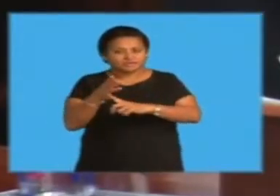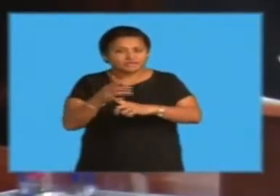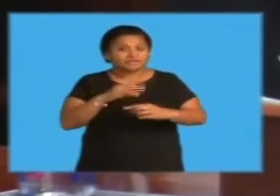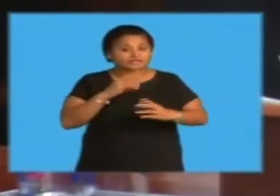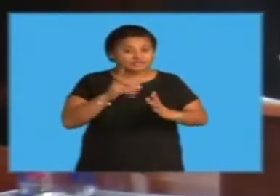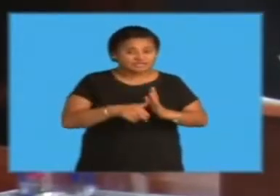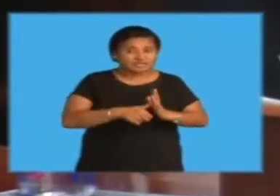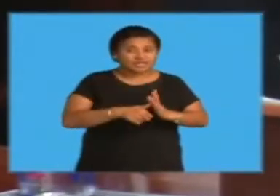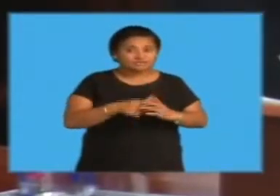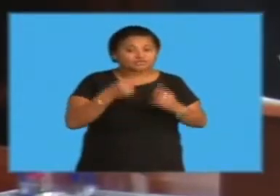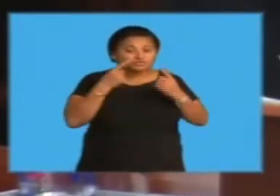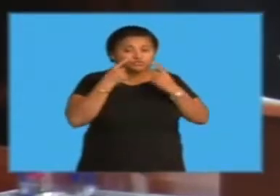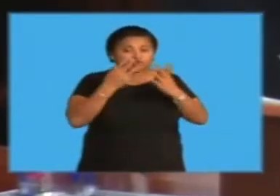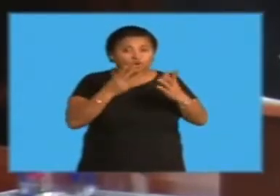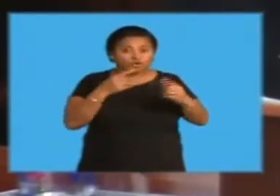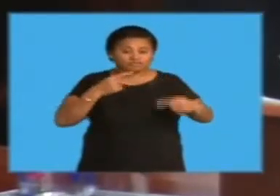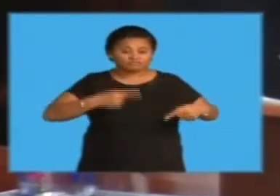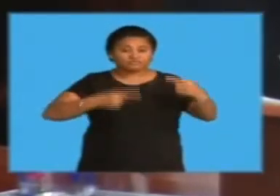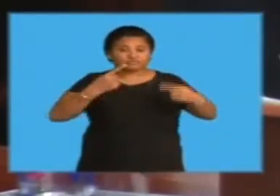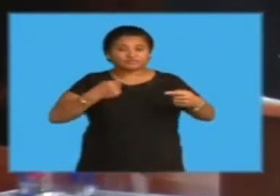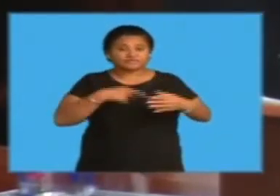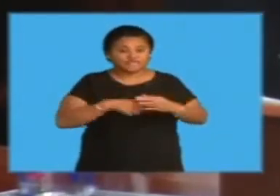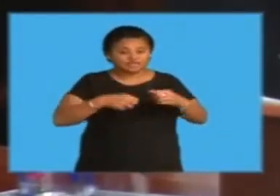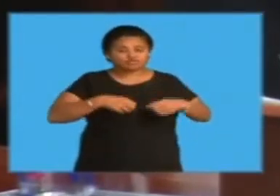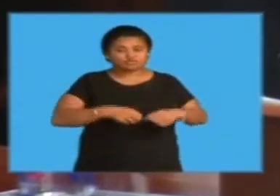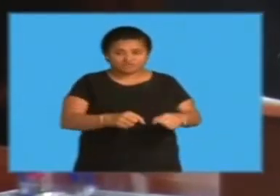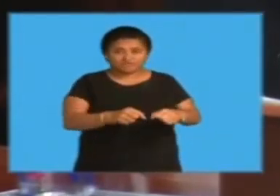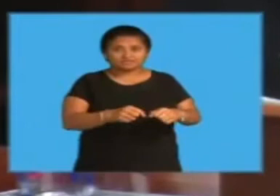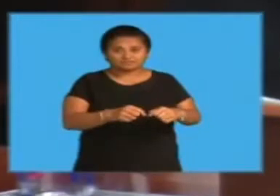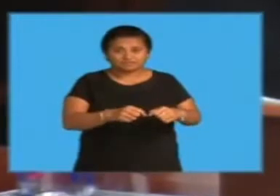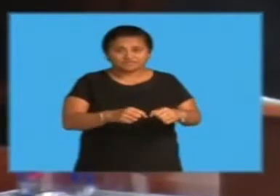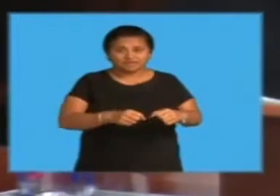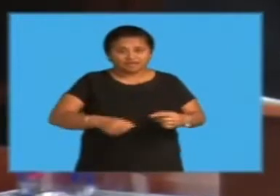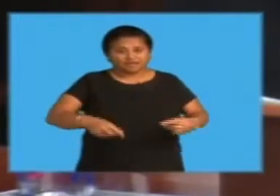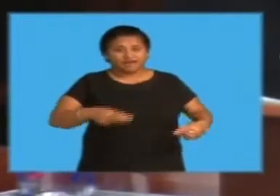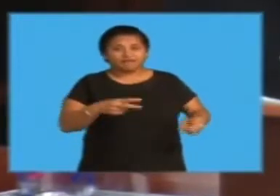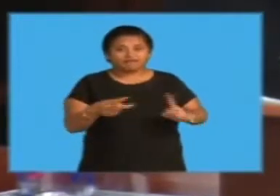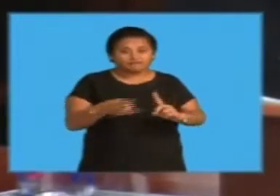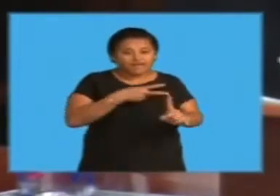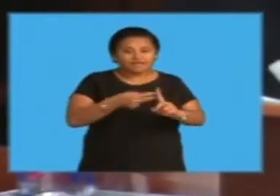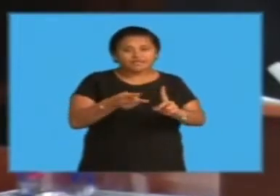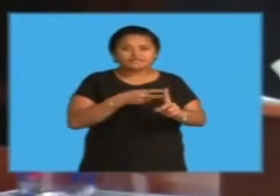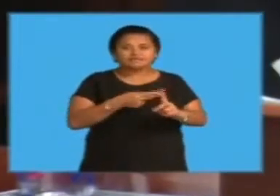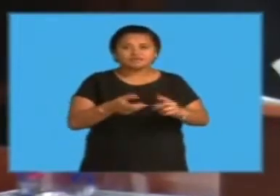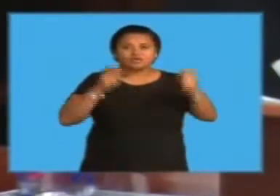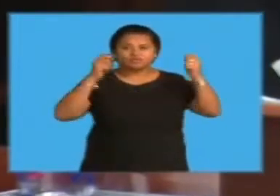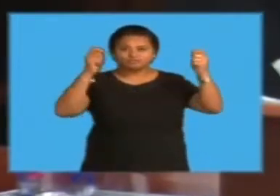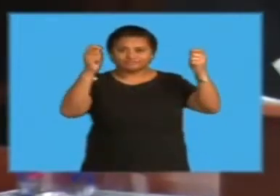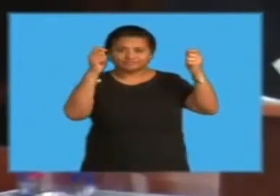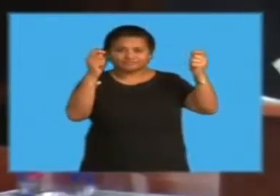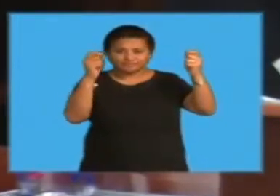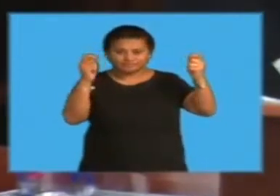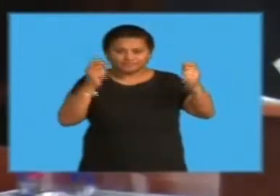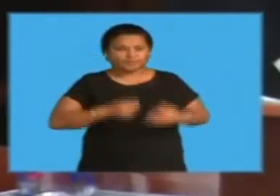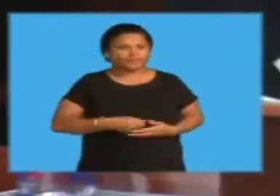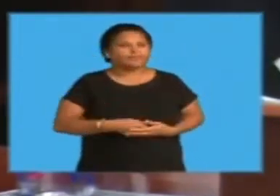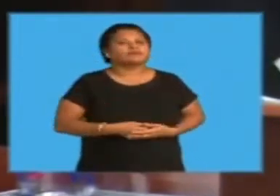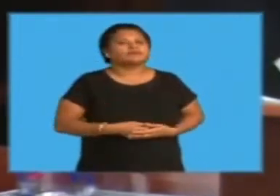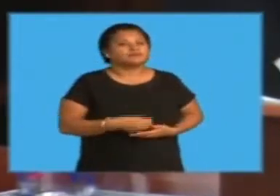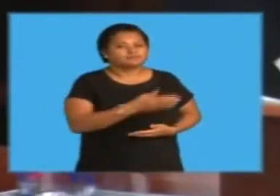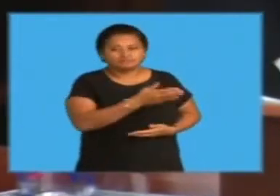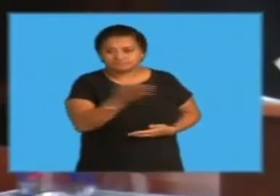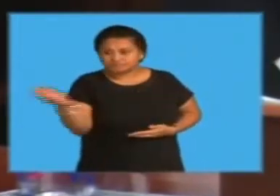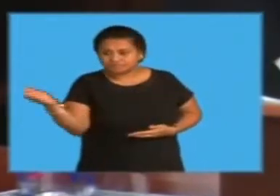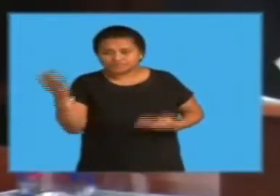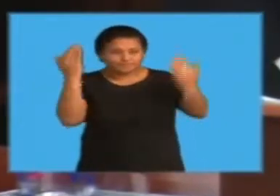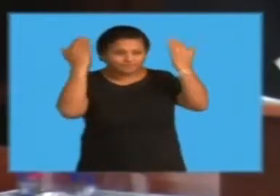violence and civil wars. Madam Speaker, the Honourable Chief Justice, the Honourable Prime Minister,